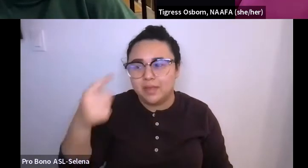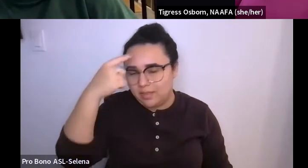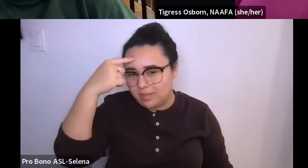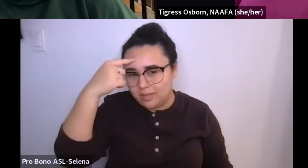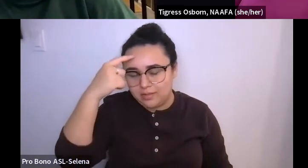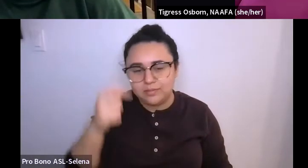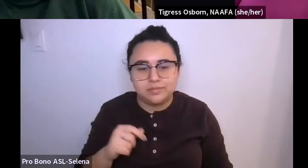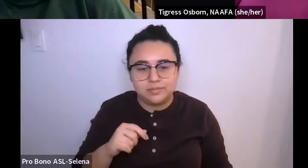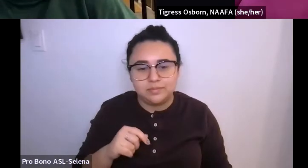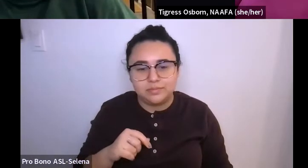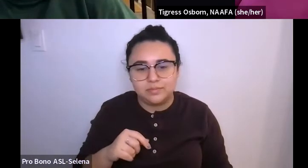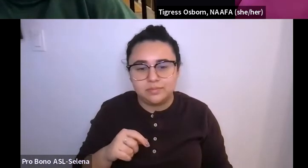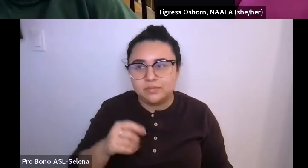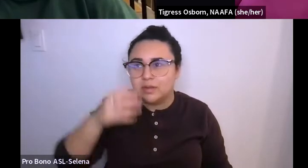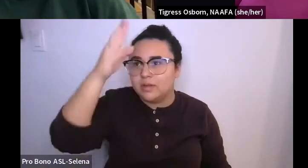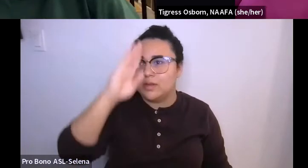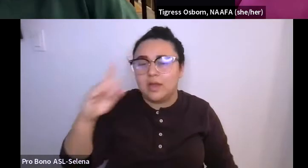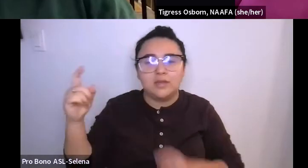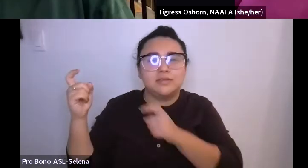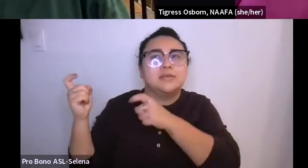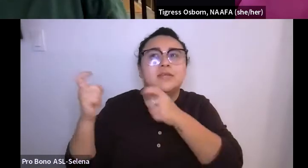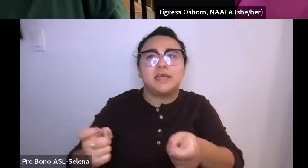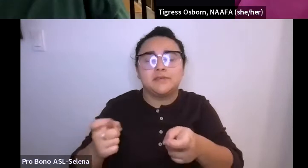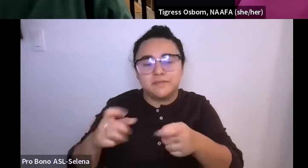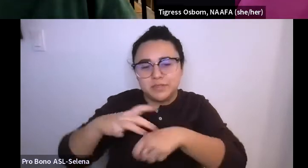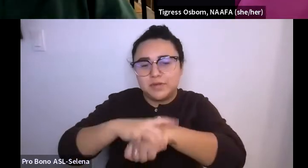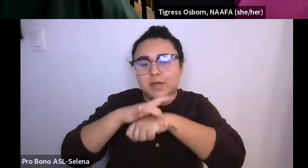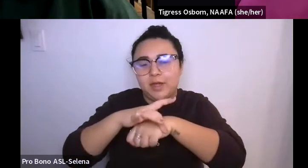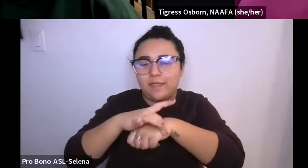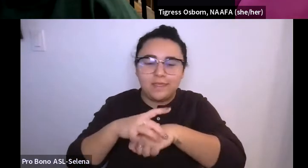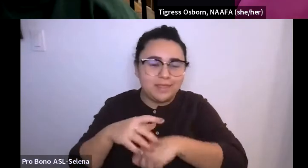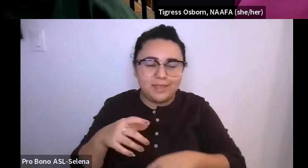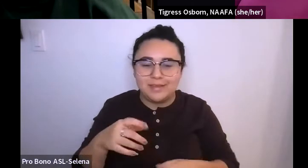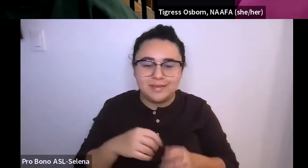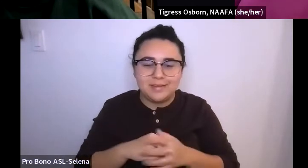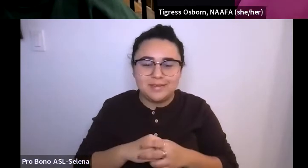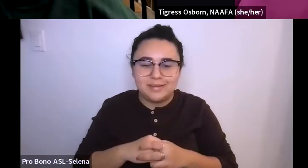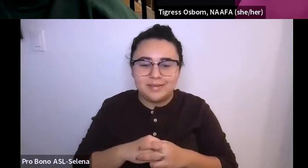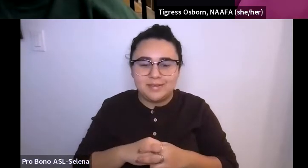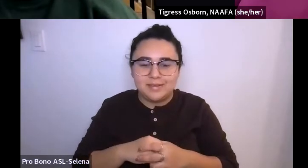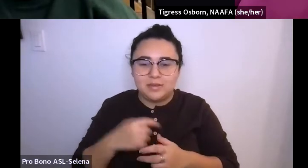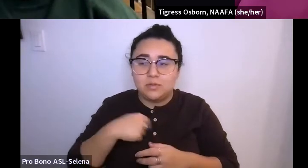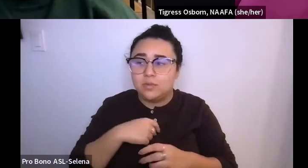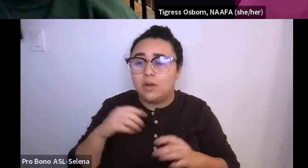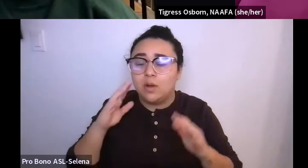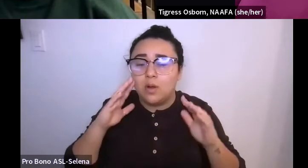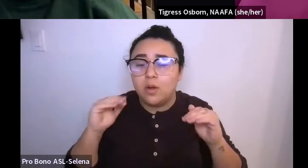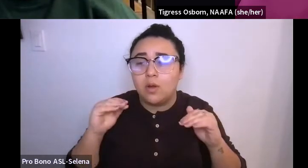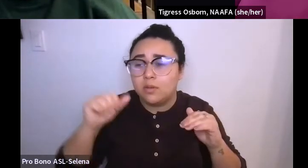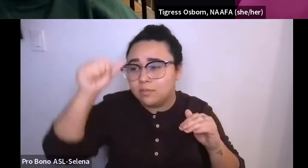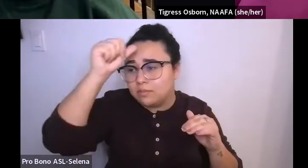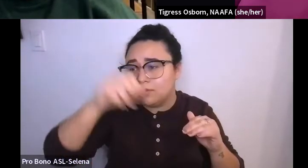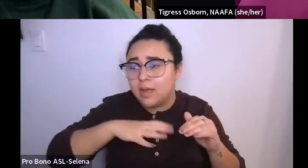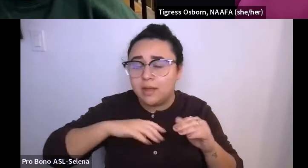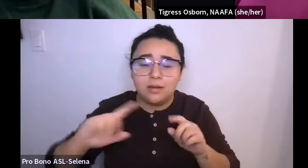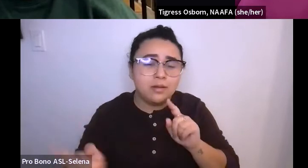they're God's gift to us, that all we're doing is just hoping that a man will